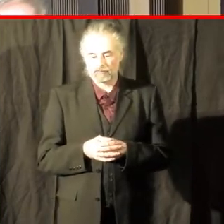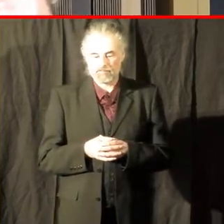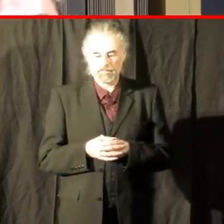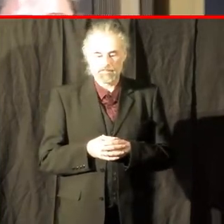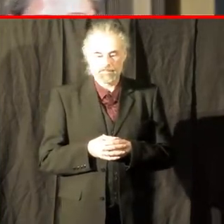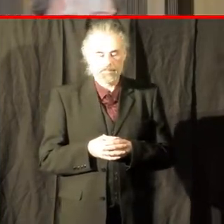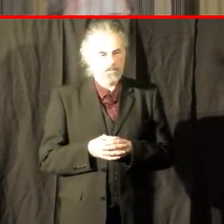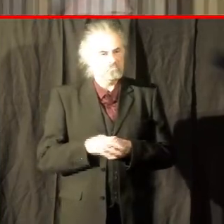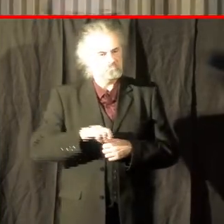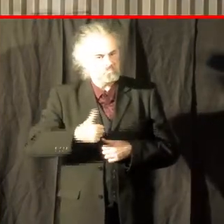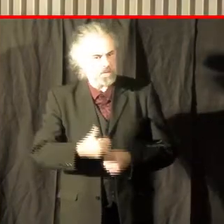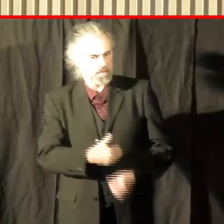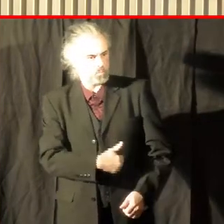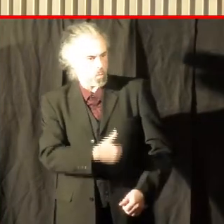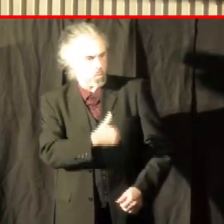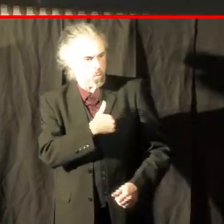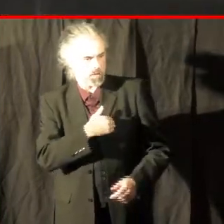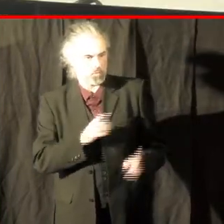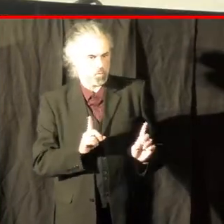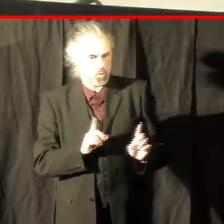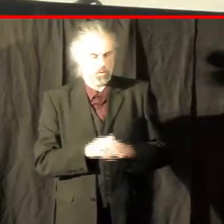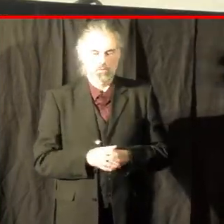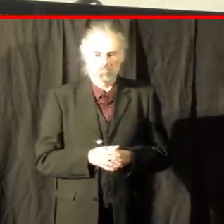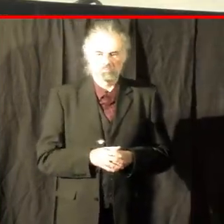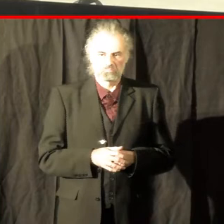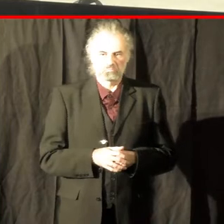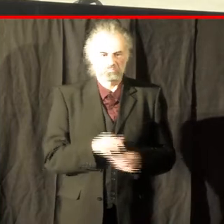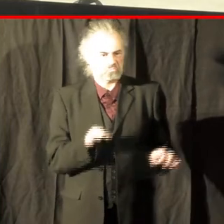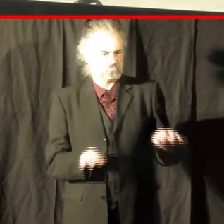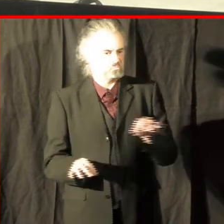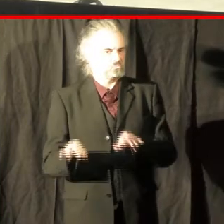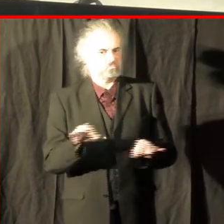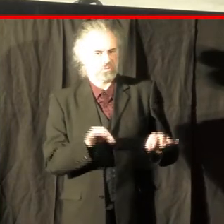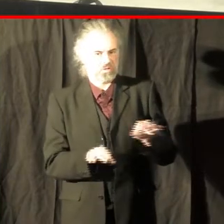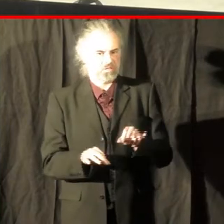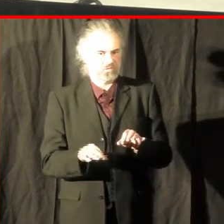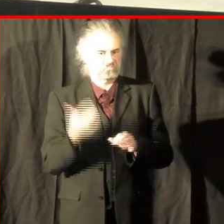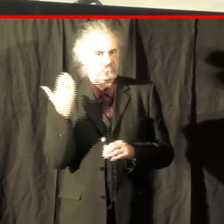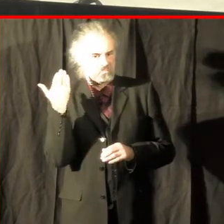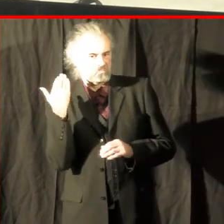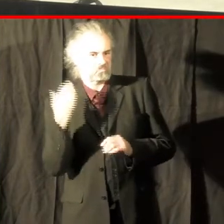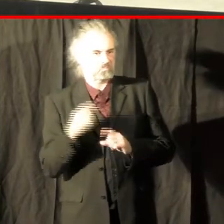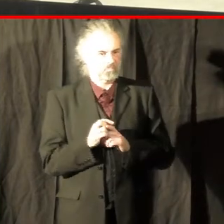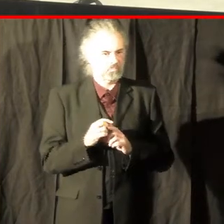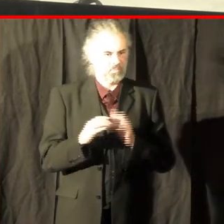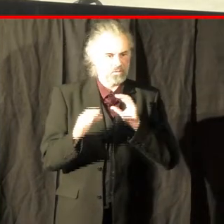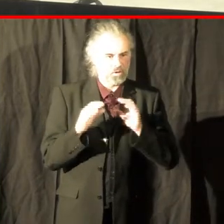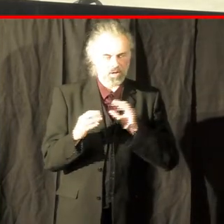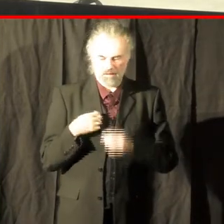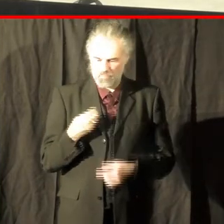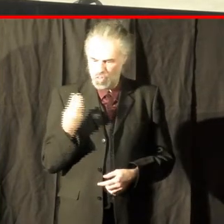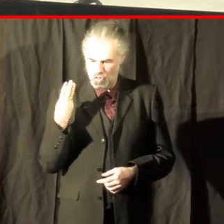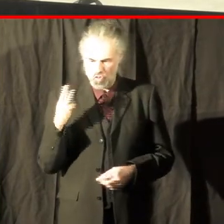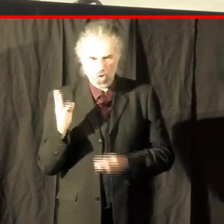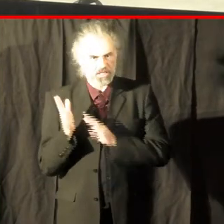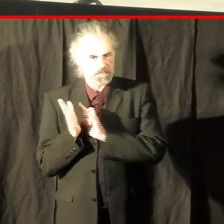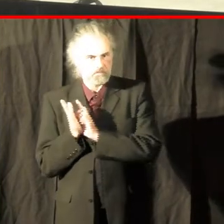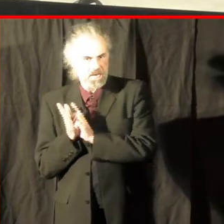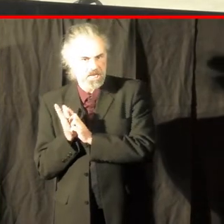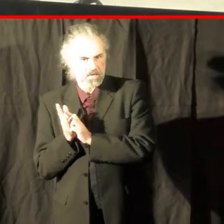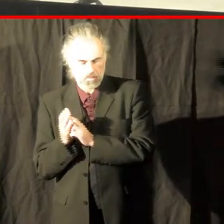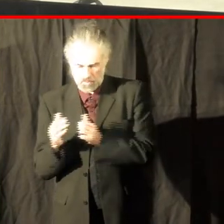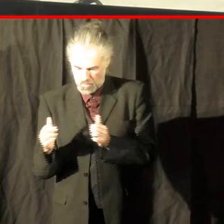The next morning, our science communicator sits down with a 30-minute deadline to write the